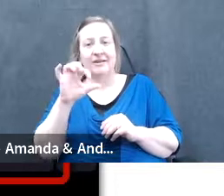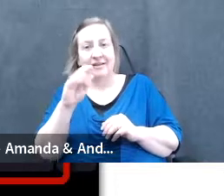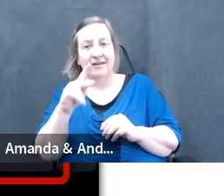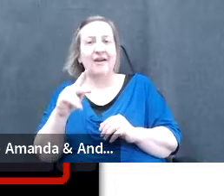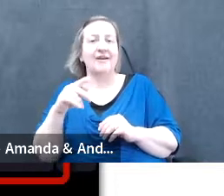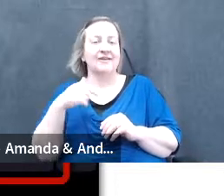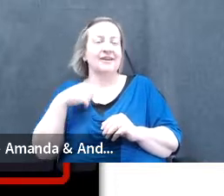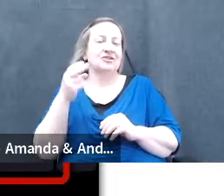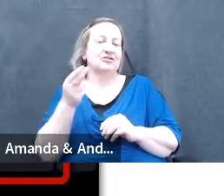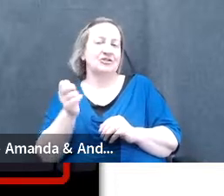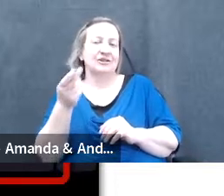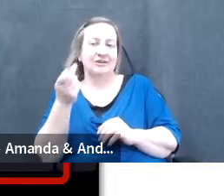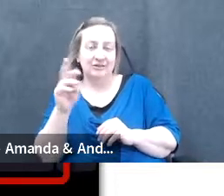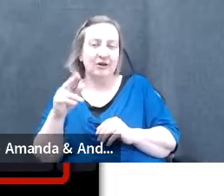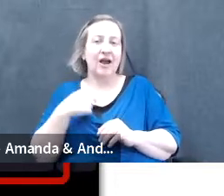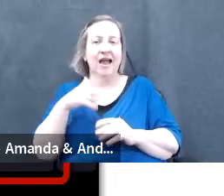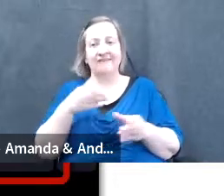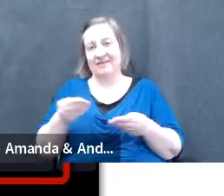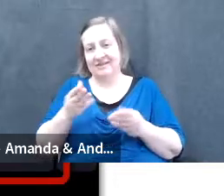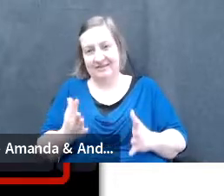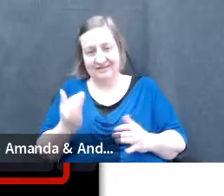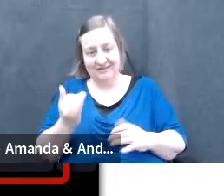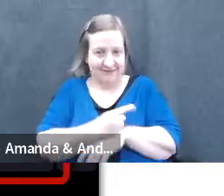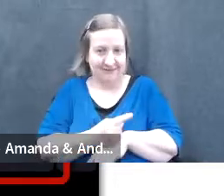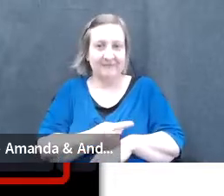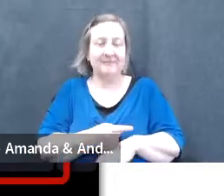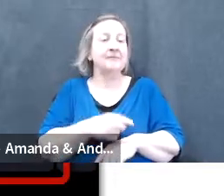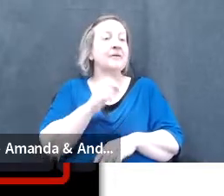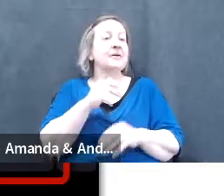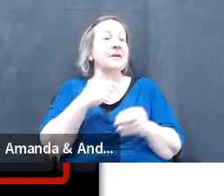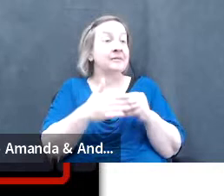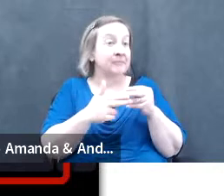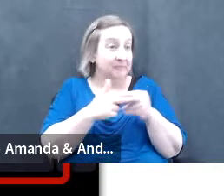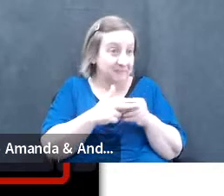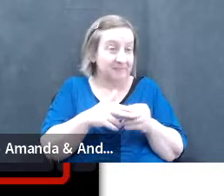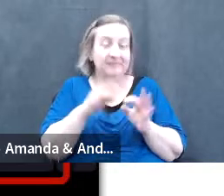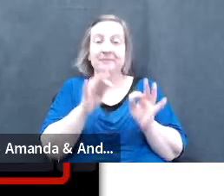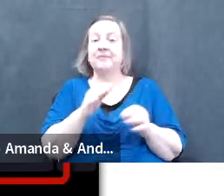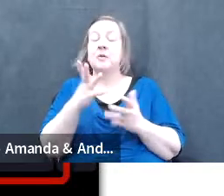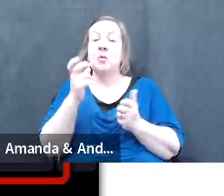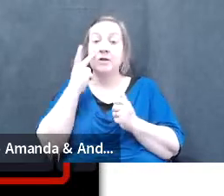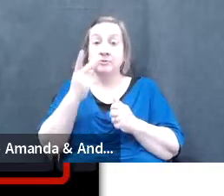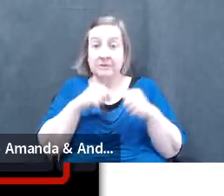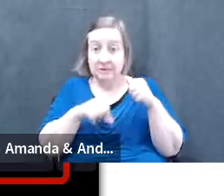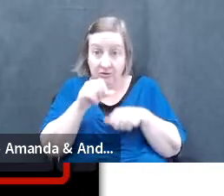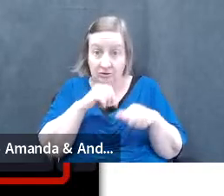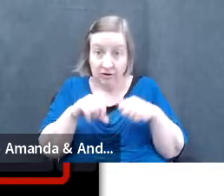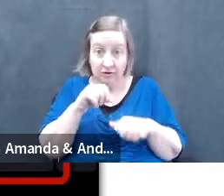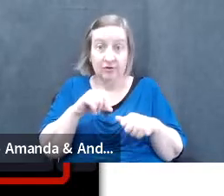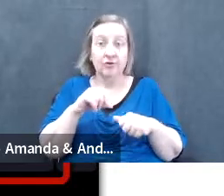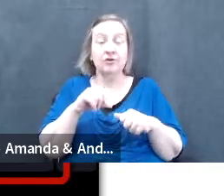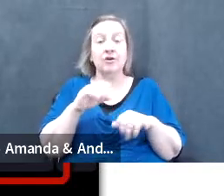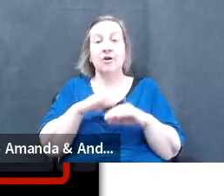today. Okay, Nicola. And then if you would like to be able to see each other